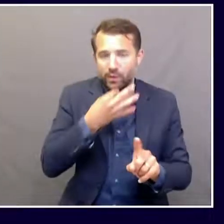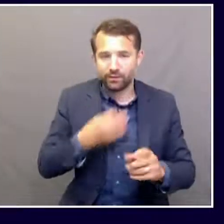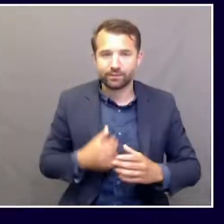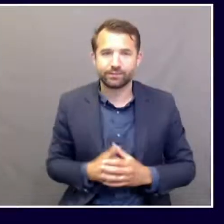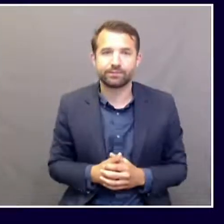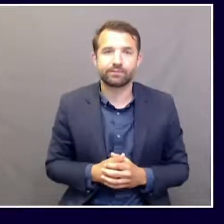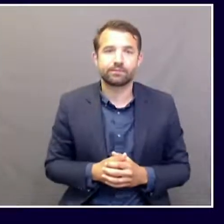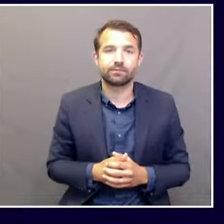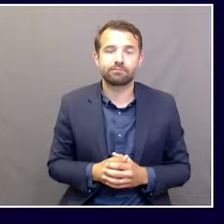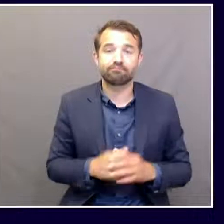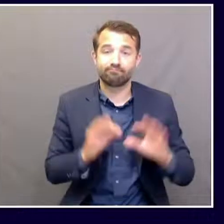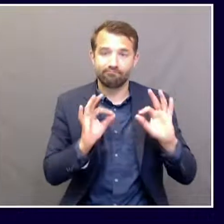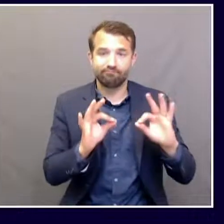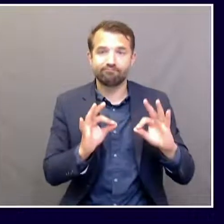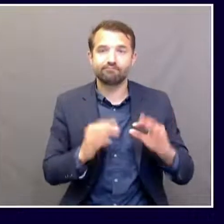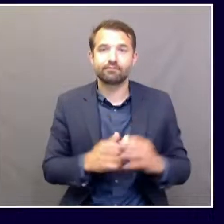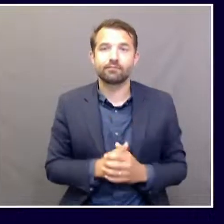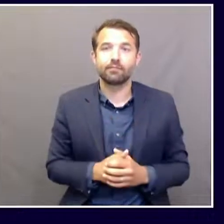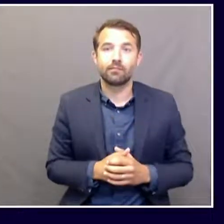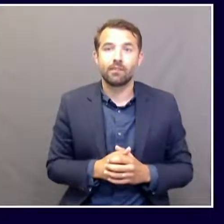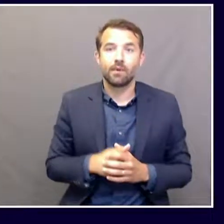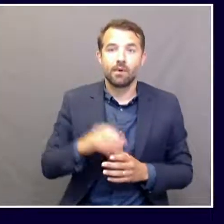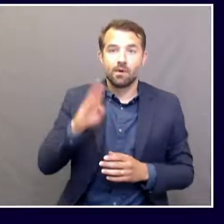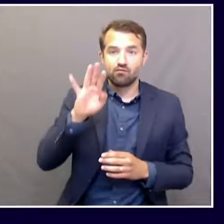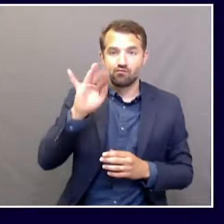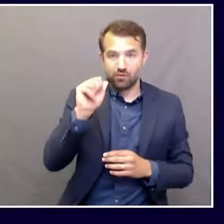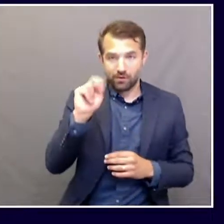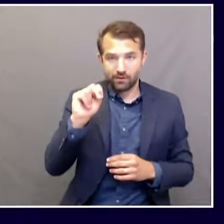Thanks, Emily. Over to Brian Sullivan next.